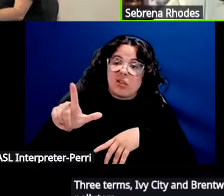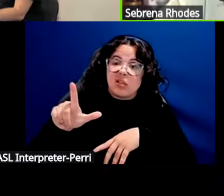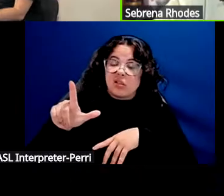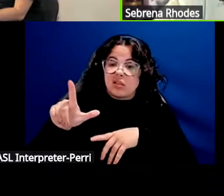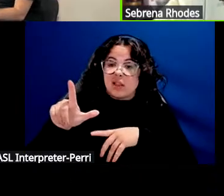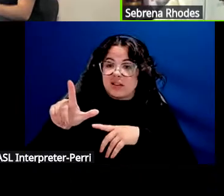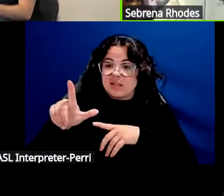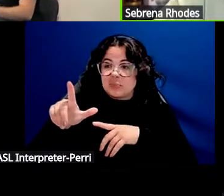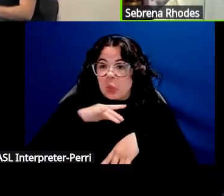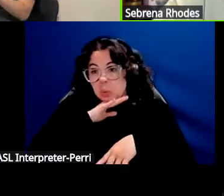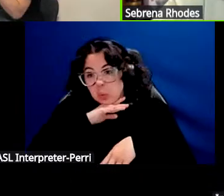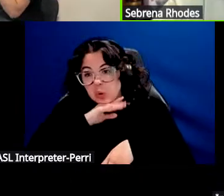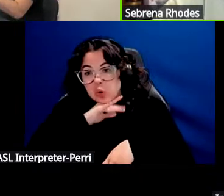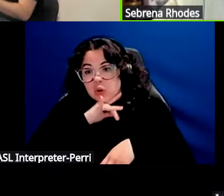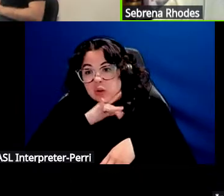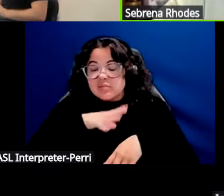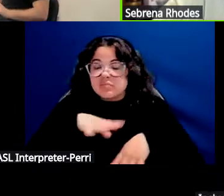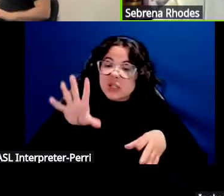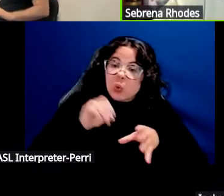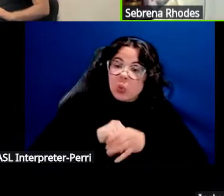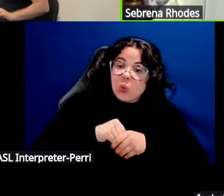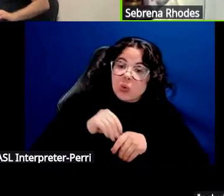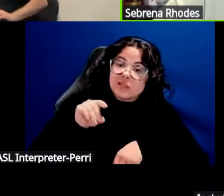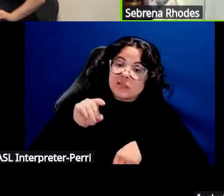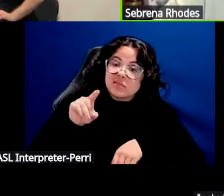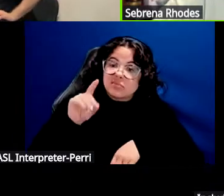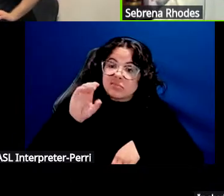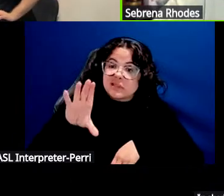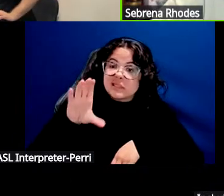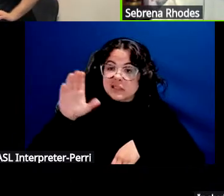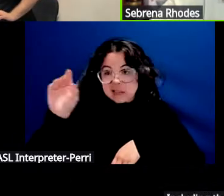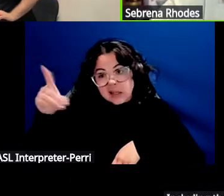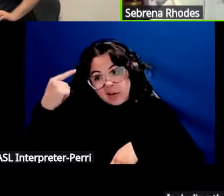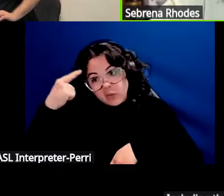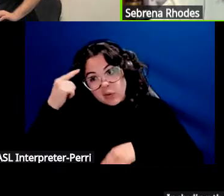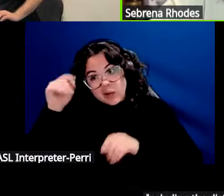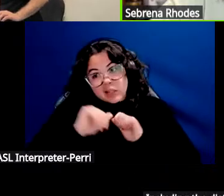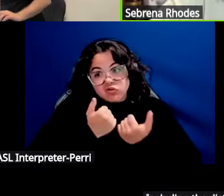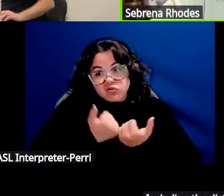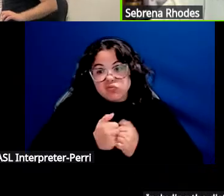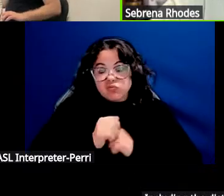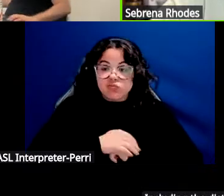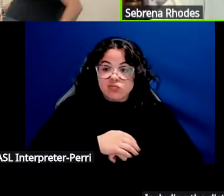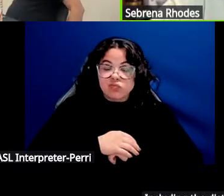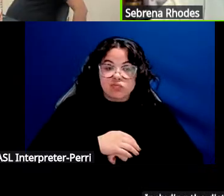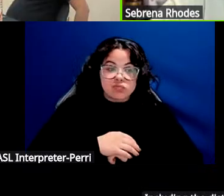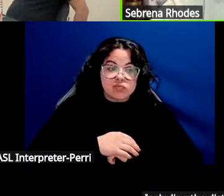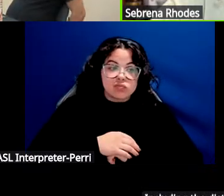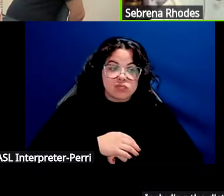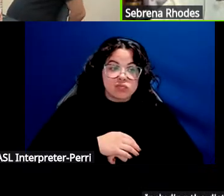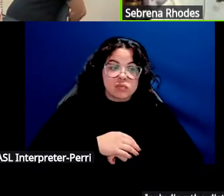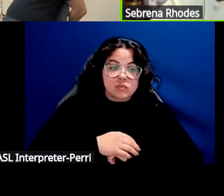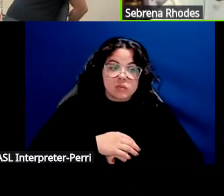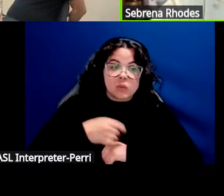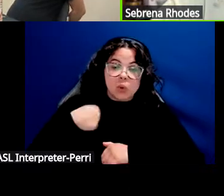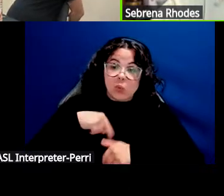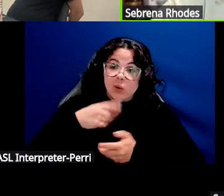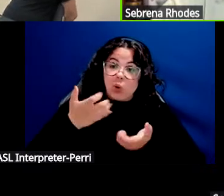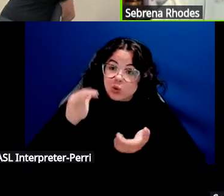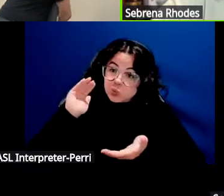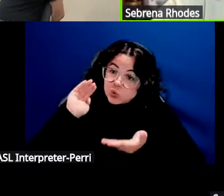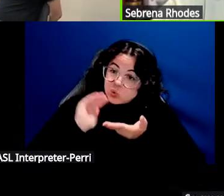including the district's government agencies. So we want to reduce